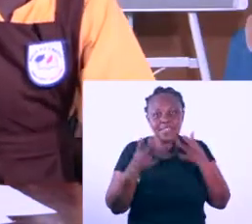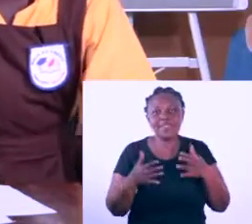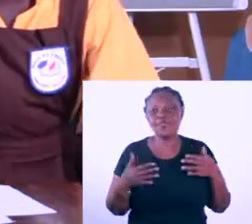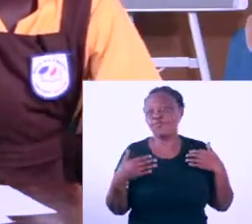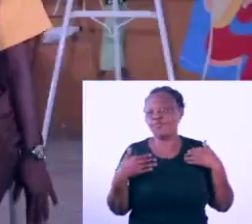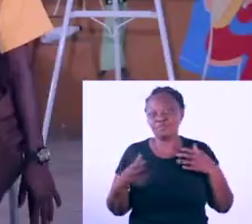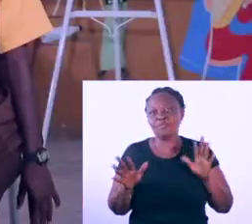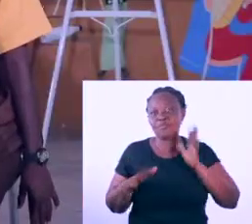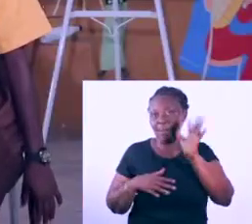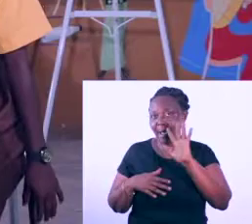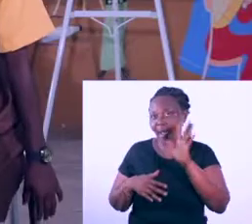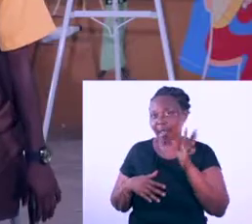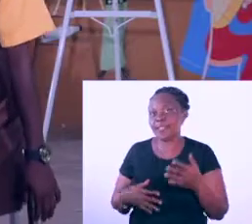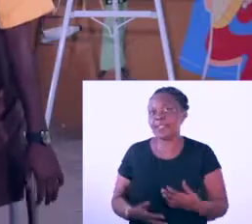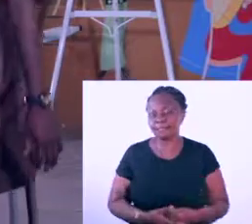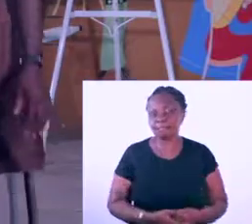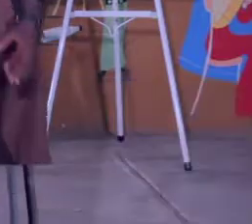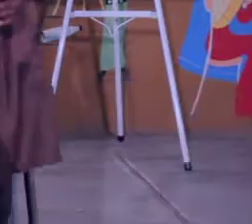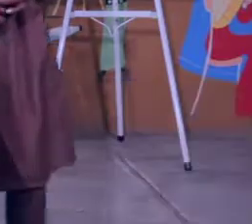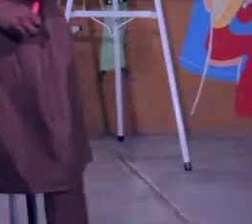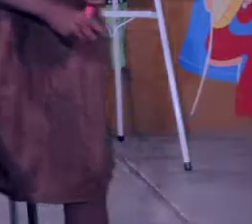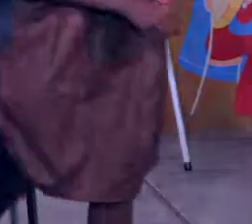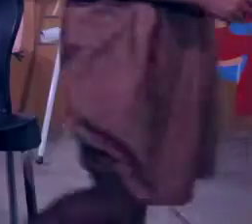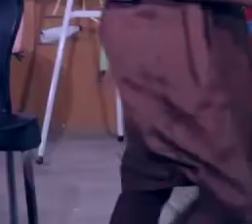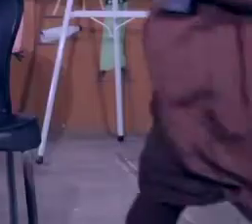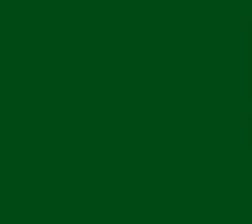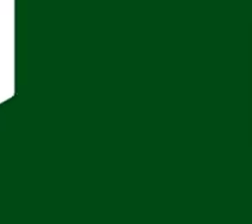Bye-bye. Yeah. Right. Thank you.